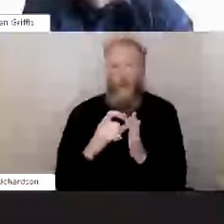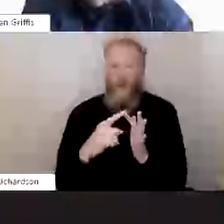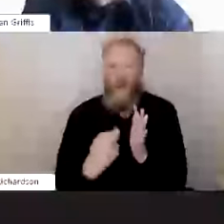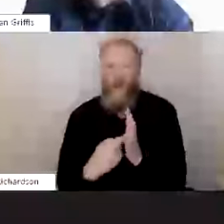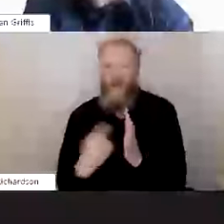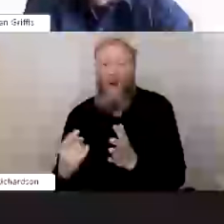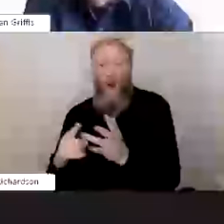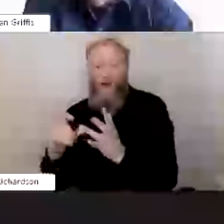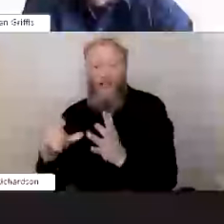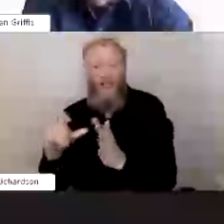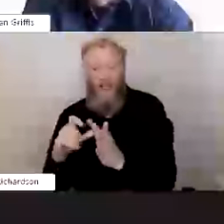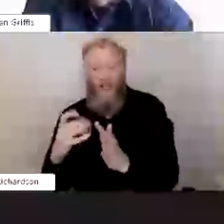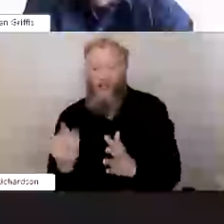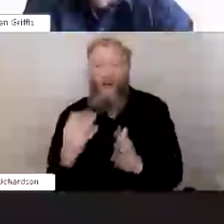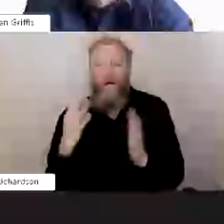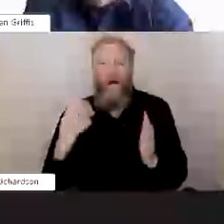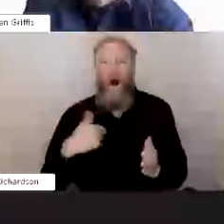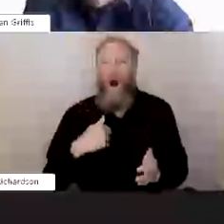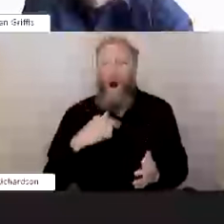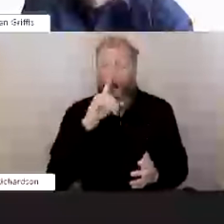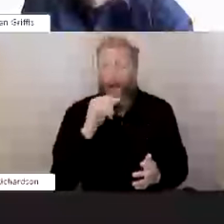can get good support.